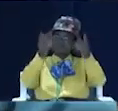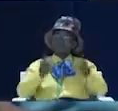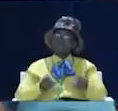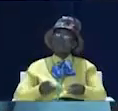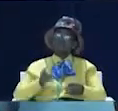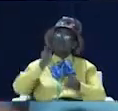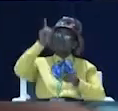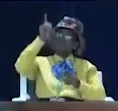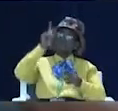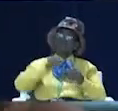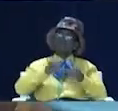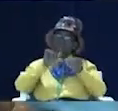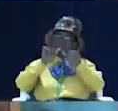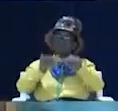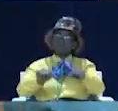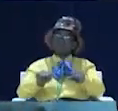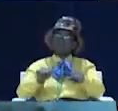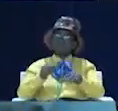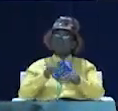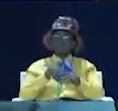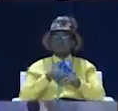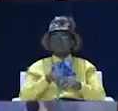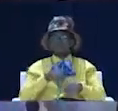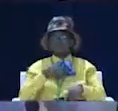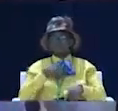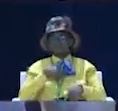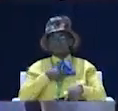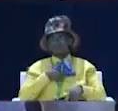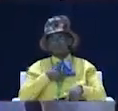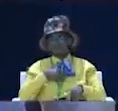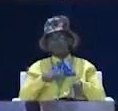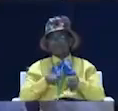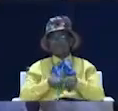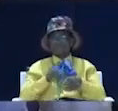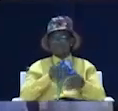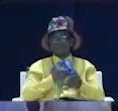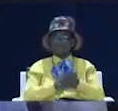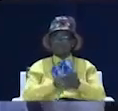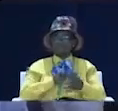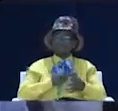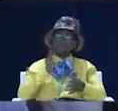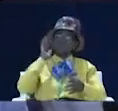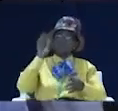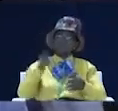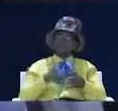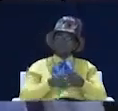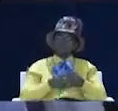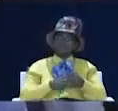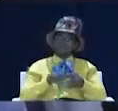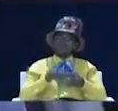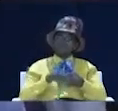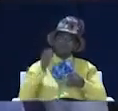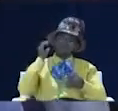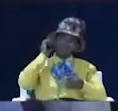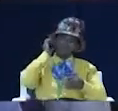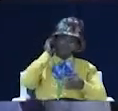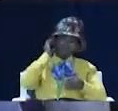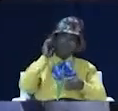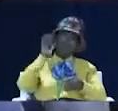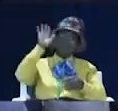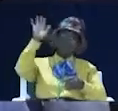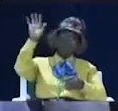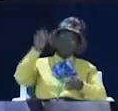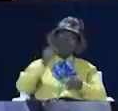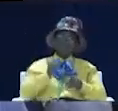so I can begin to hear your voice, so that you can begin to direct my path. Save my